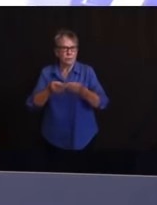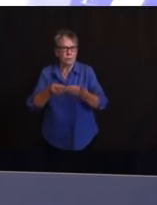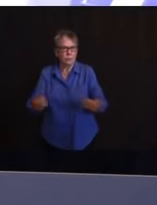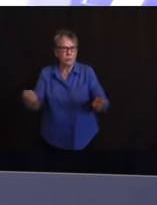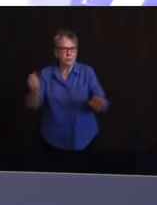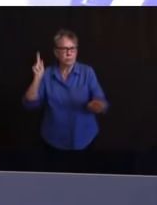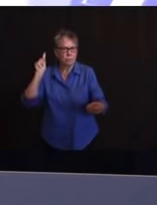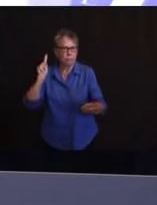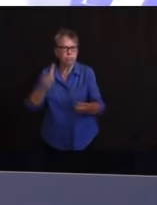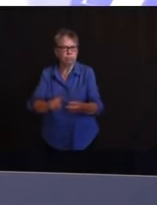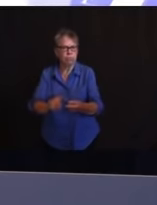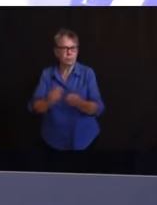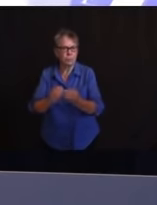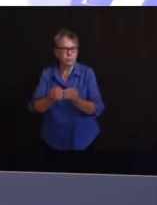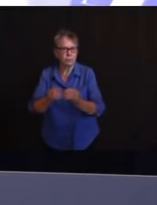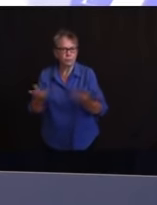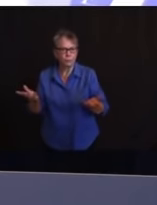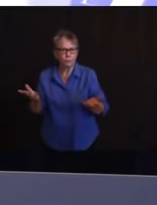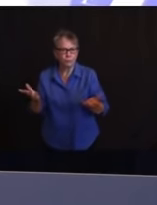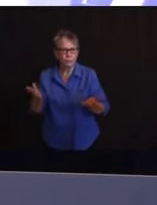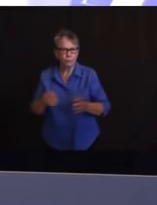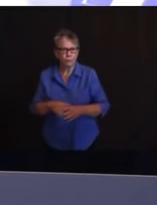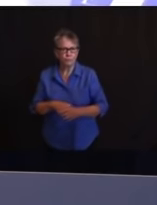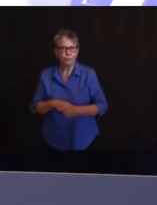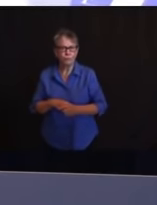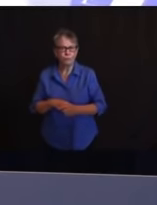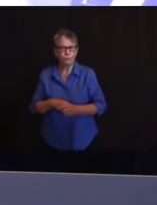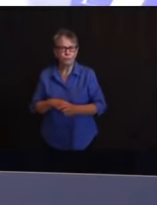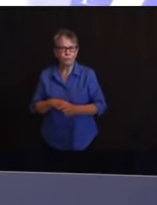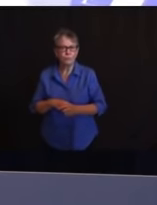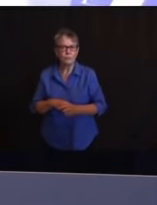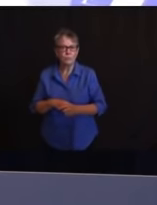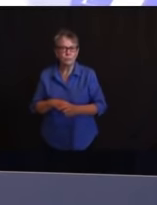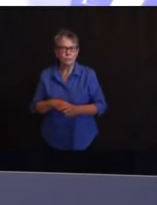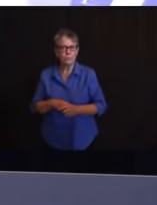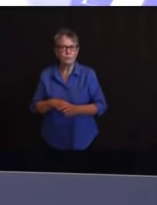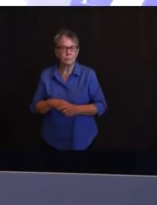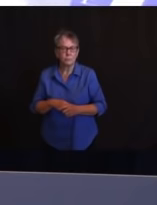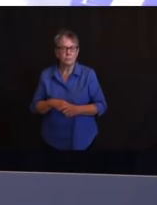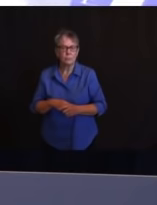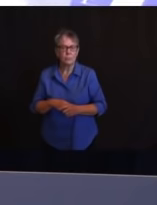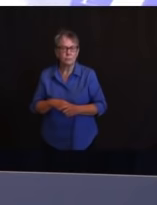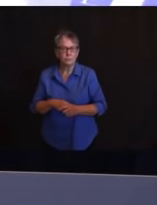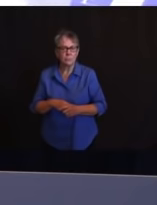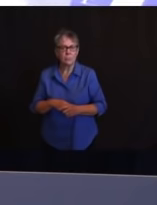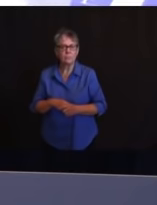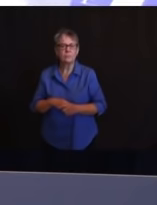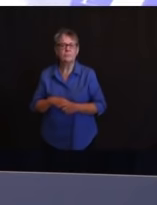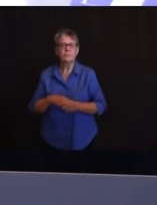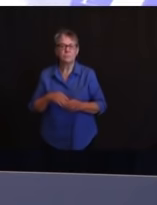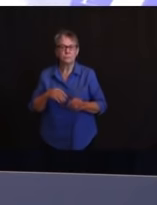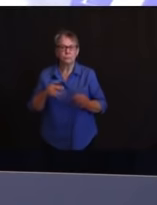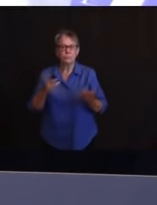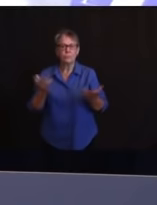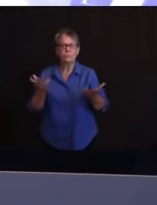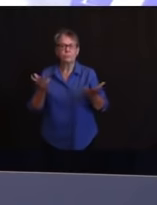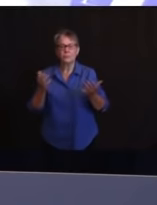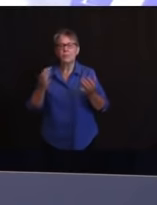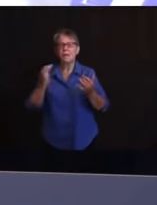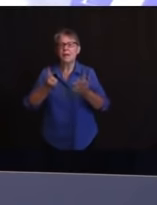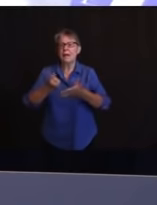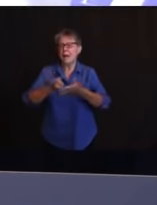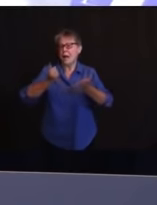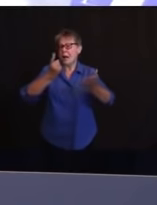awareness campaign, and the young adult population will be among our targeted audience. Of course, we will also